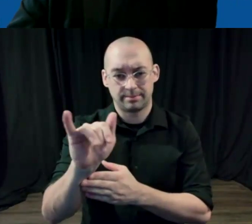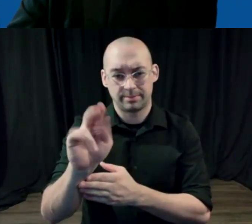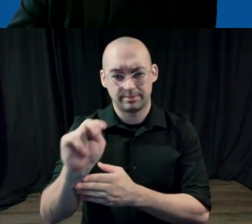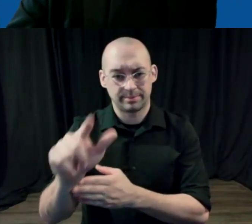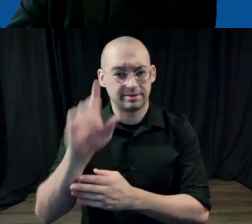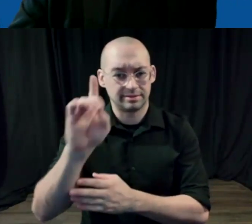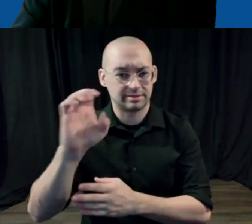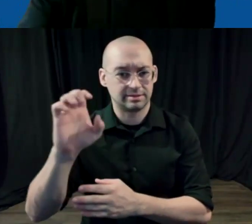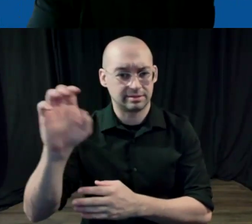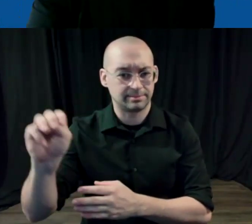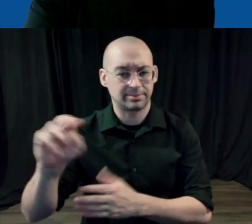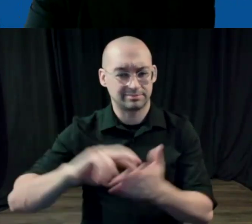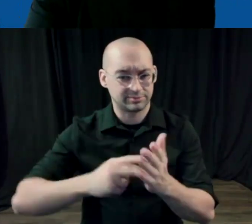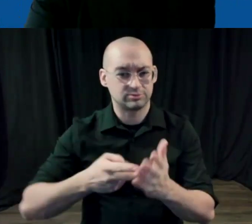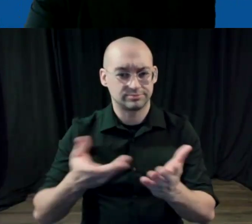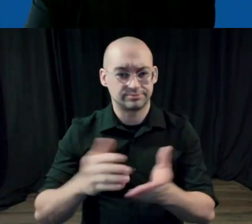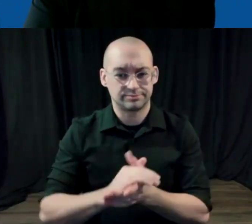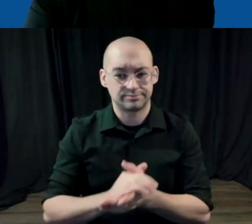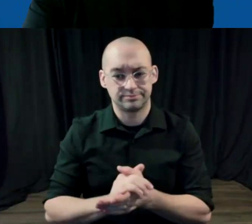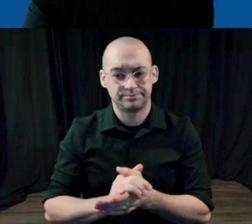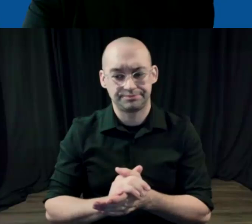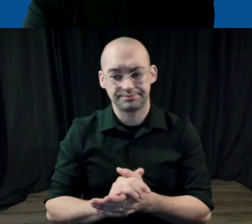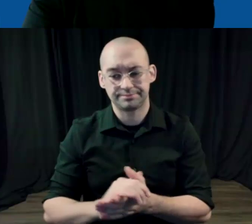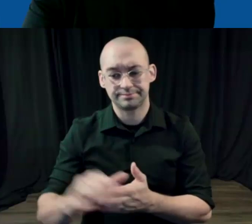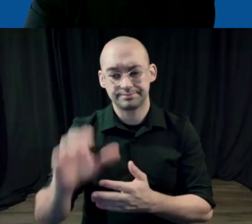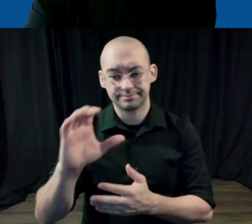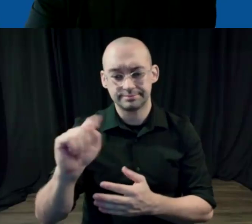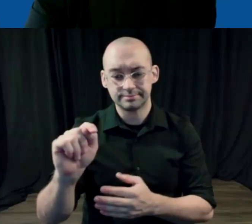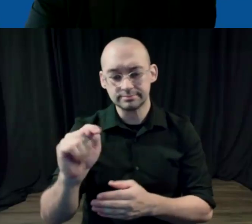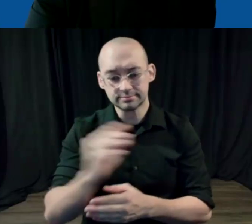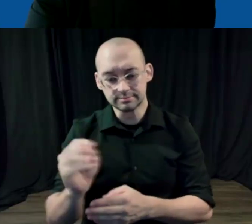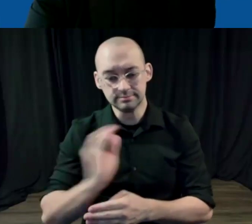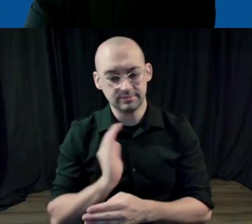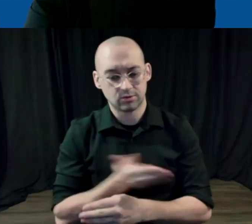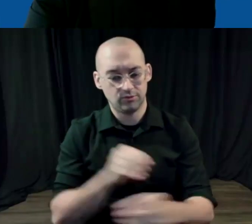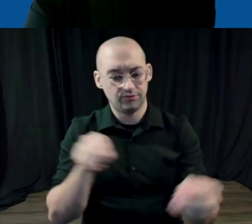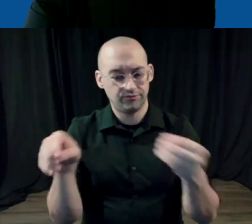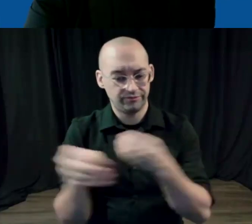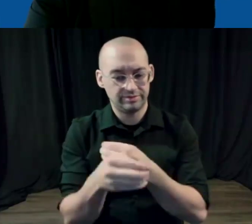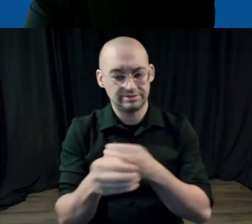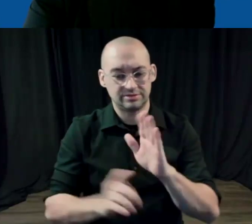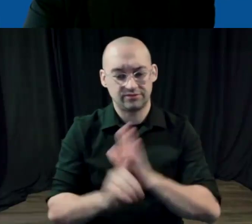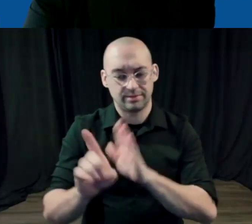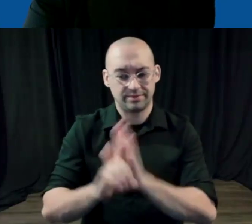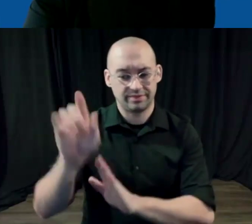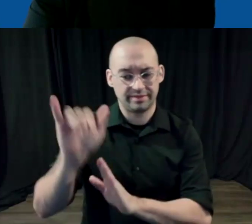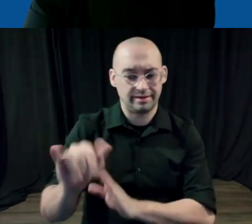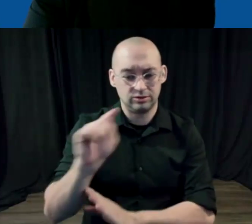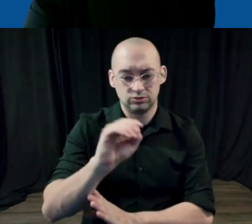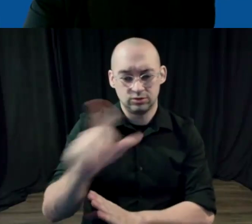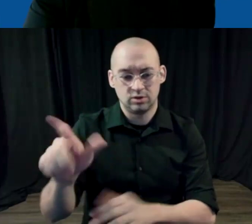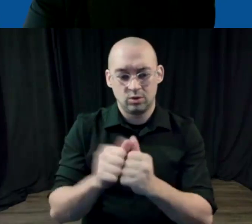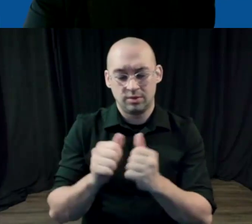And the CDT in our office developed this tool in partnership with Broadband